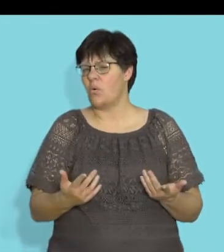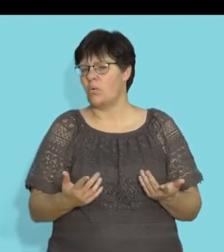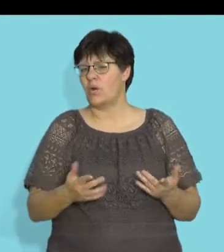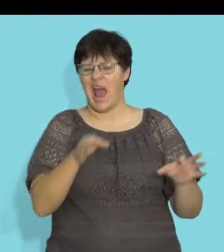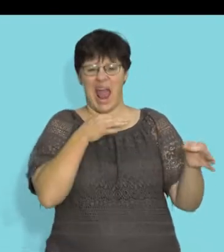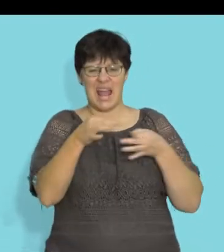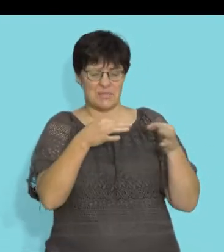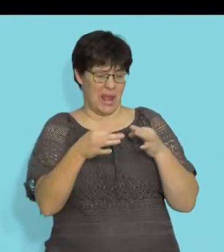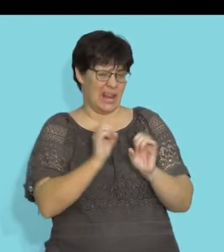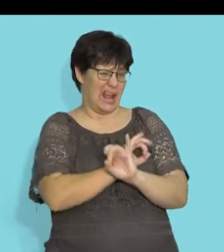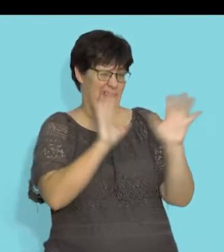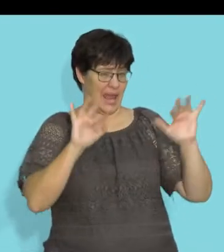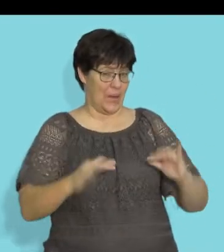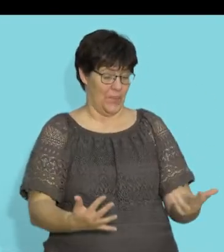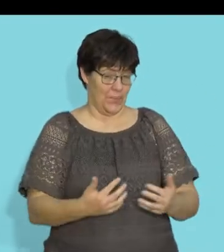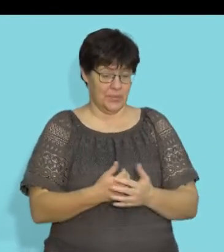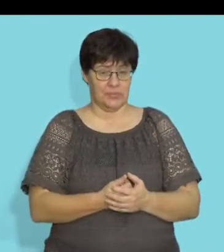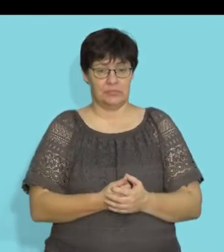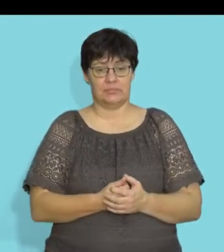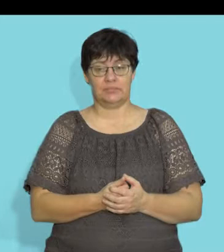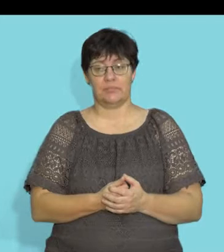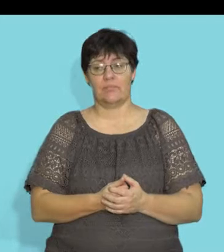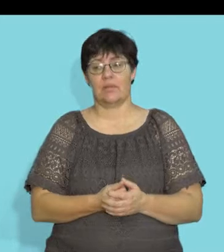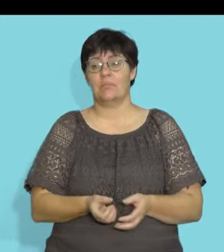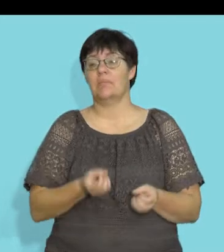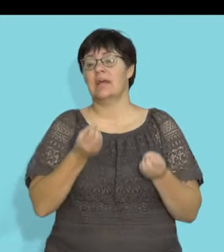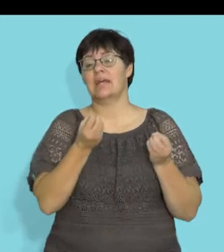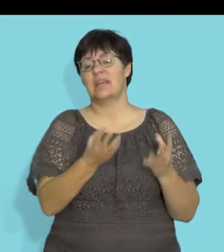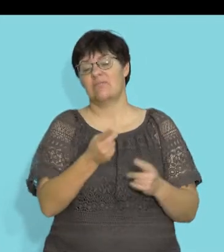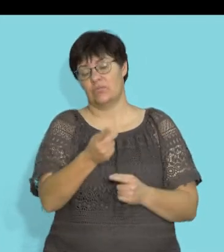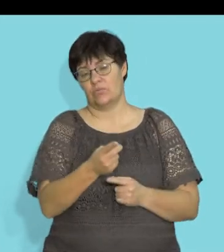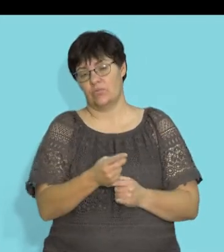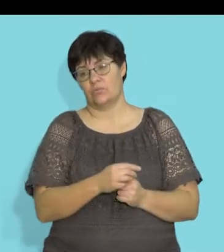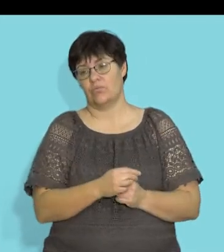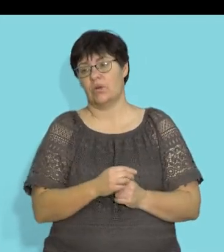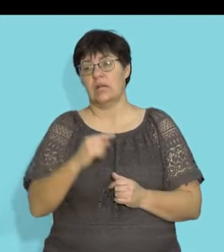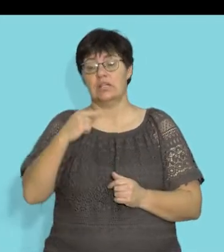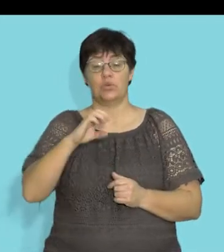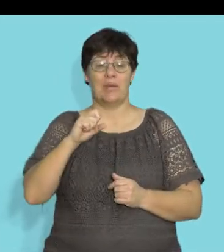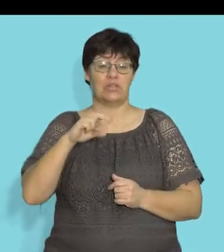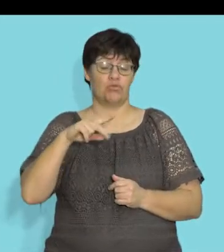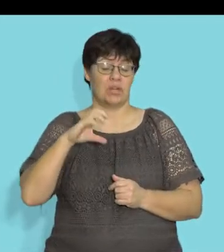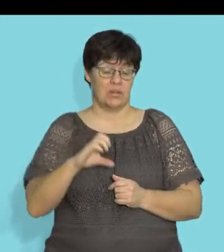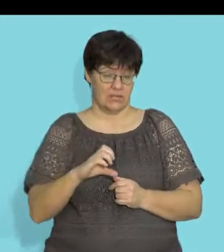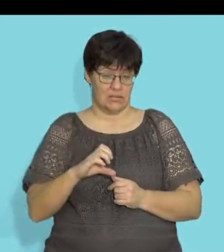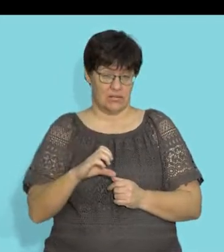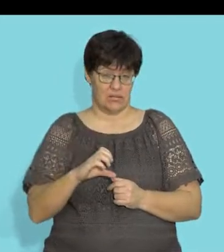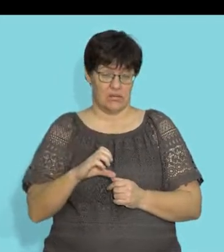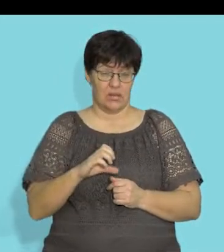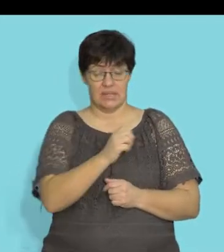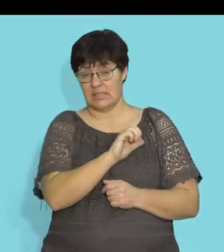actually try and illustrate that. So if I give you a specific geometric sequence where A is